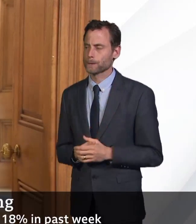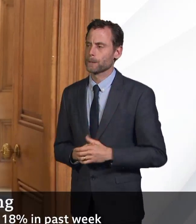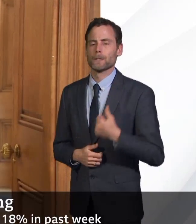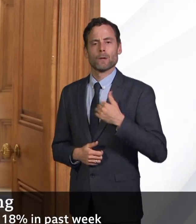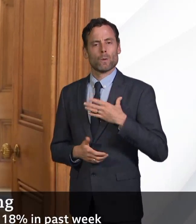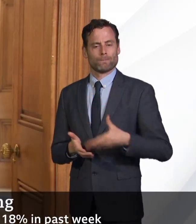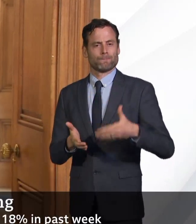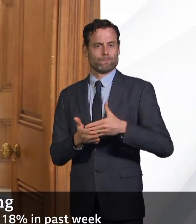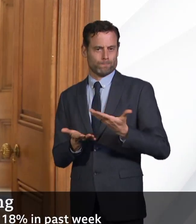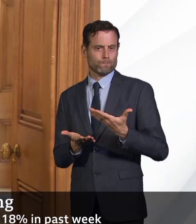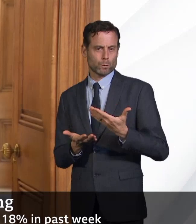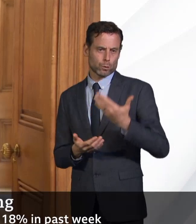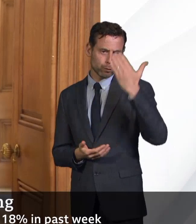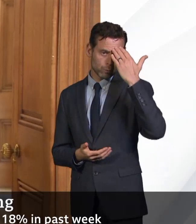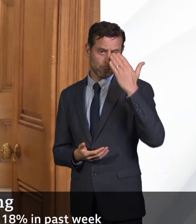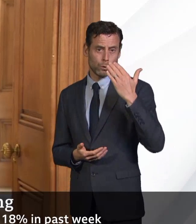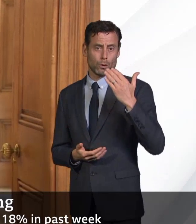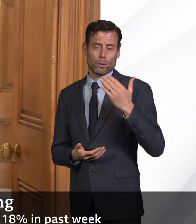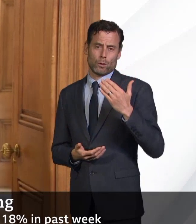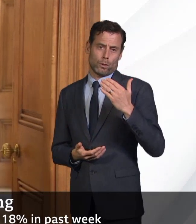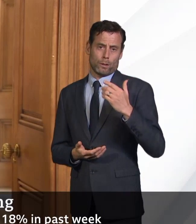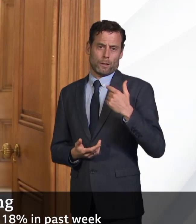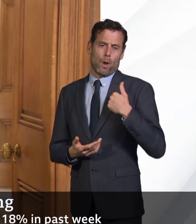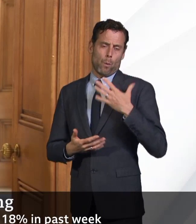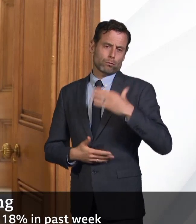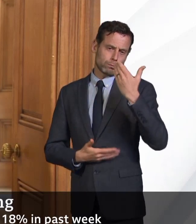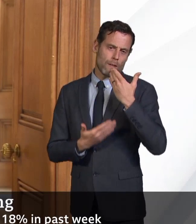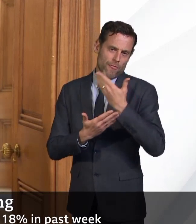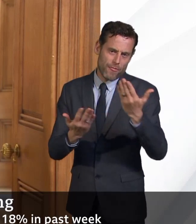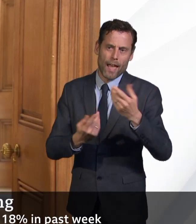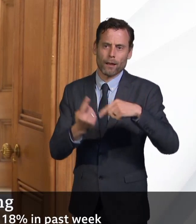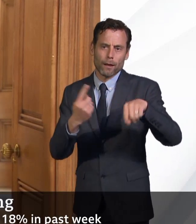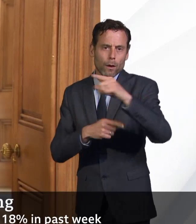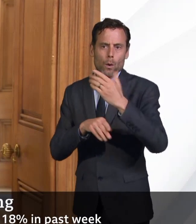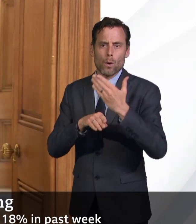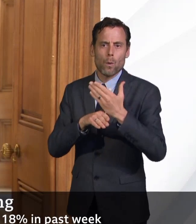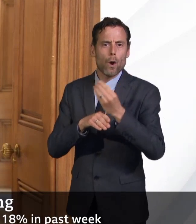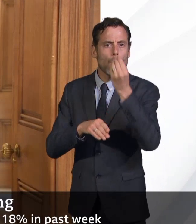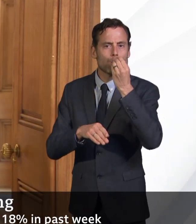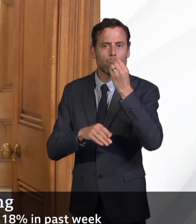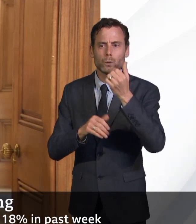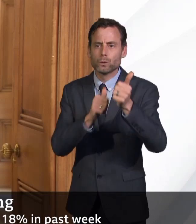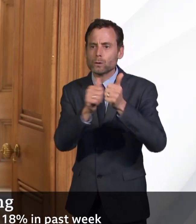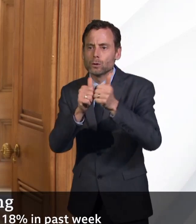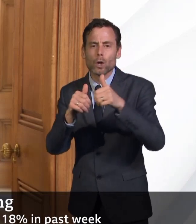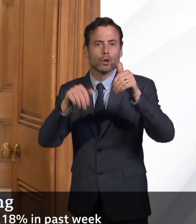as I've done before, just like to conclude by recording my thanks to all of those working in the food industry, from